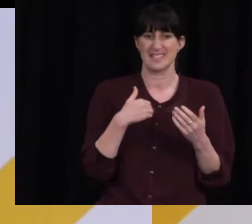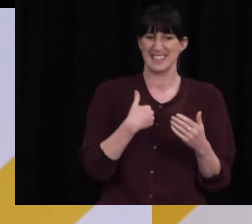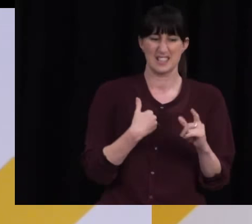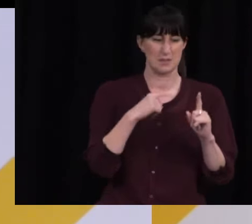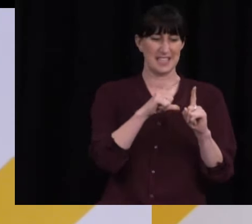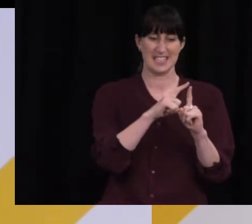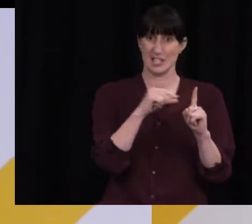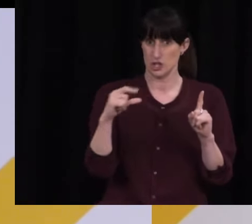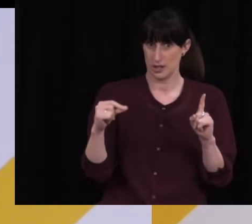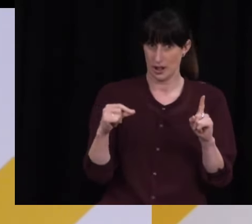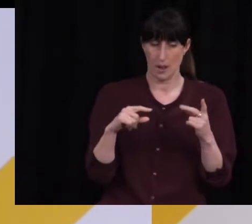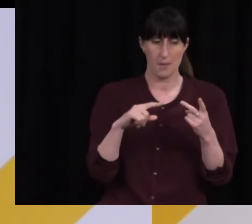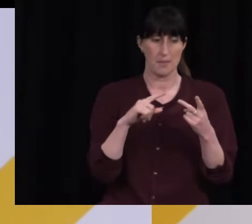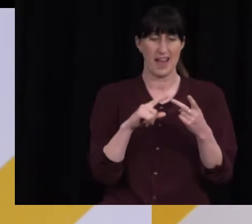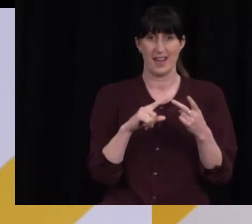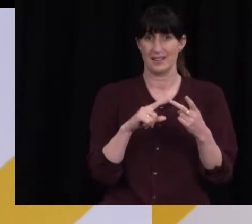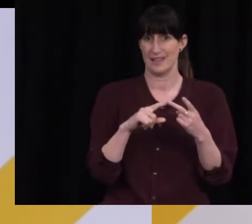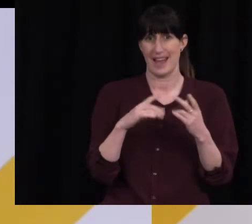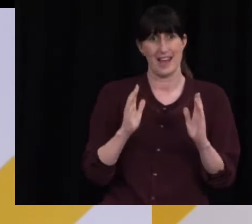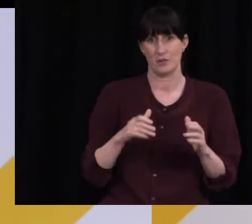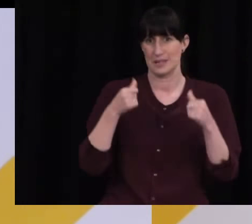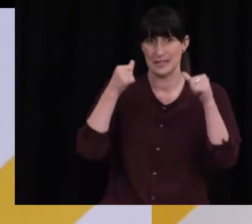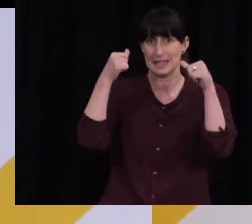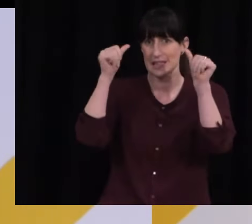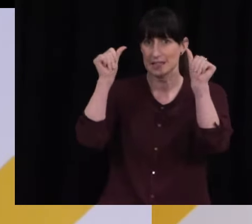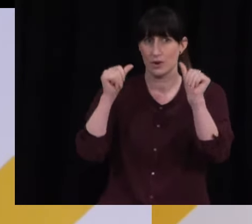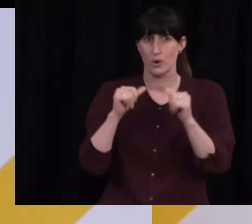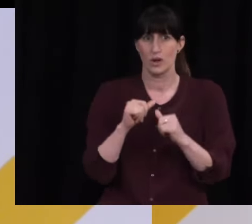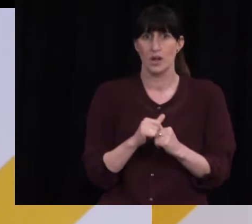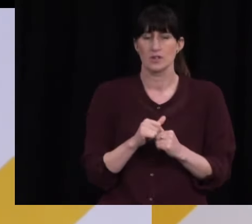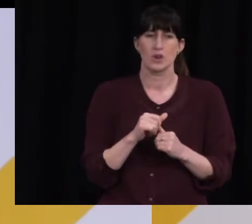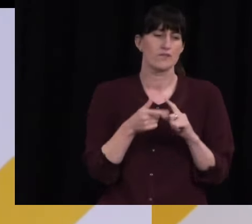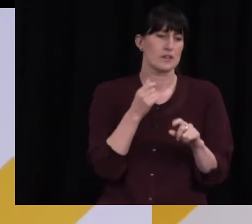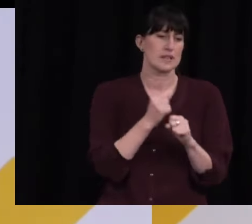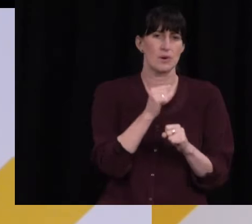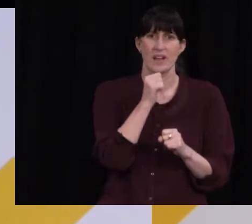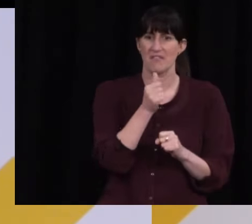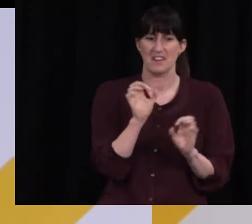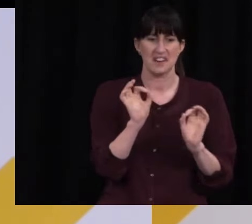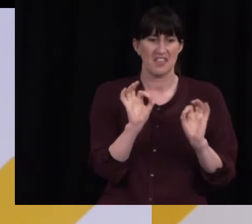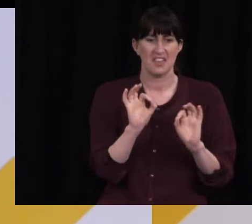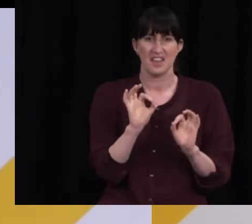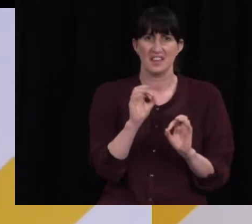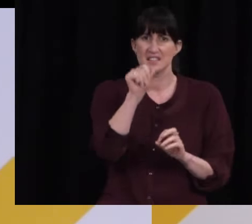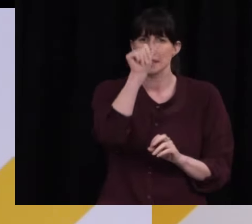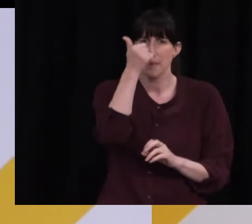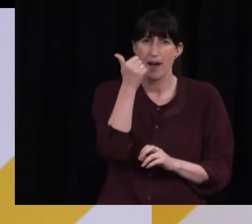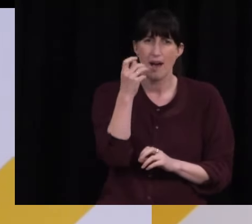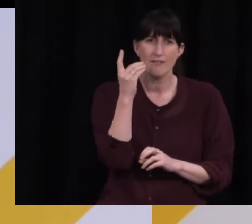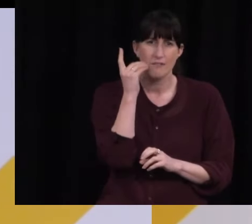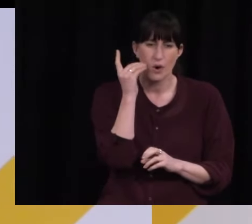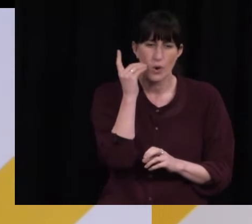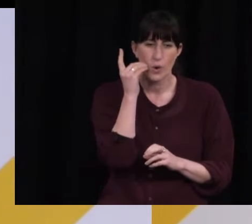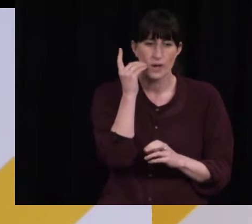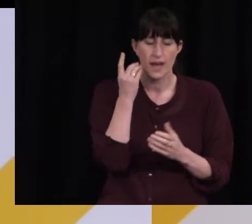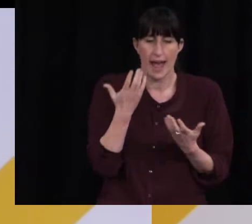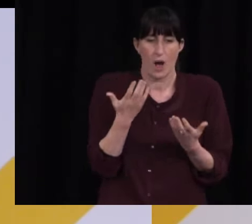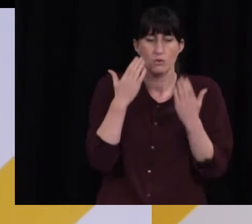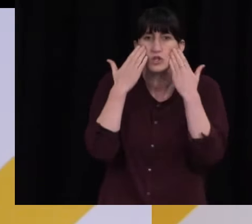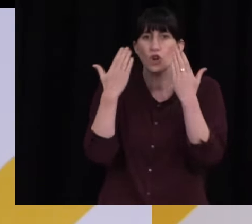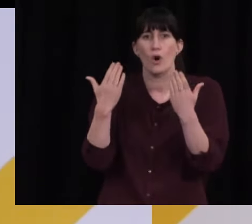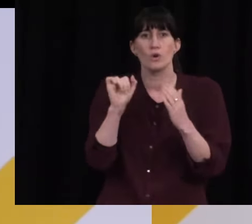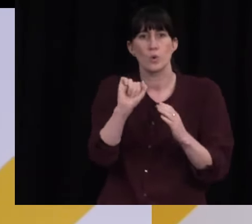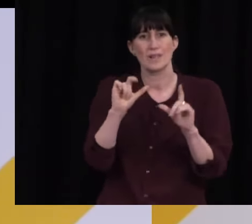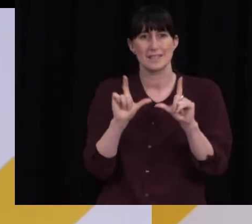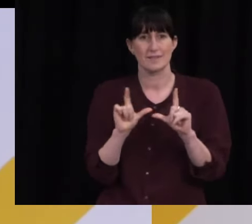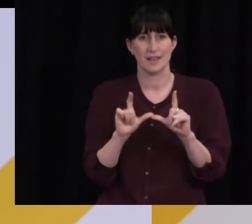accessible and remove some of those barriers to be able to, if you're not using a smartphone, demonstrate that you have a certificate. There's a lot of work that's had to be done, but we're now in the position